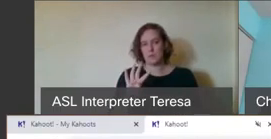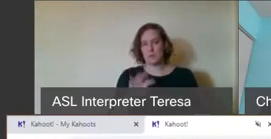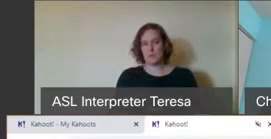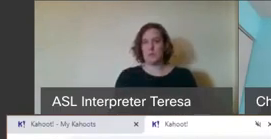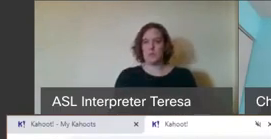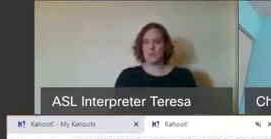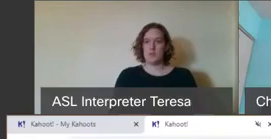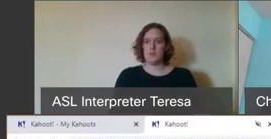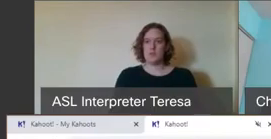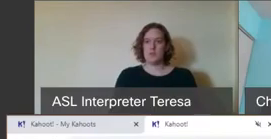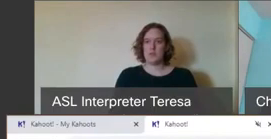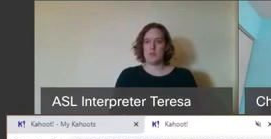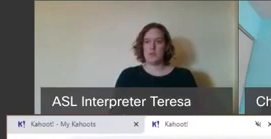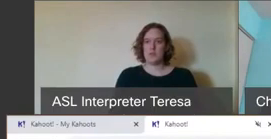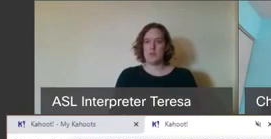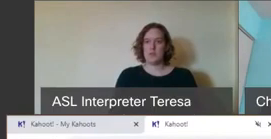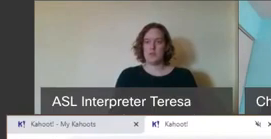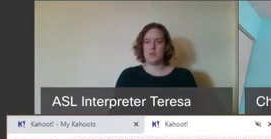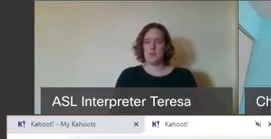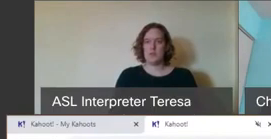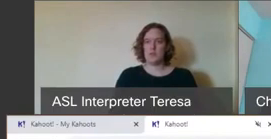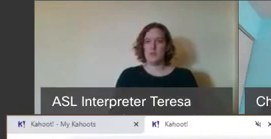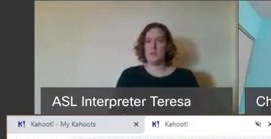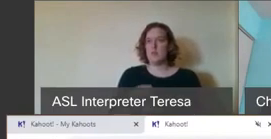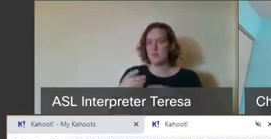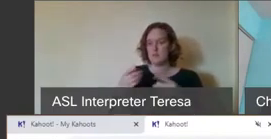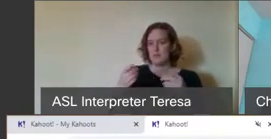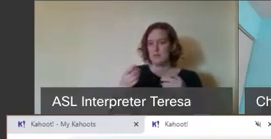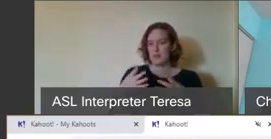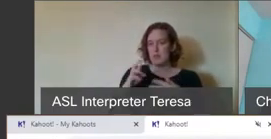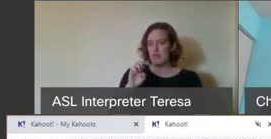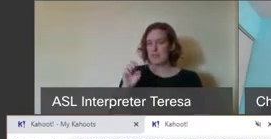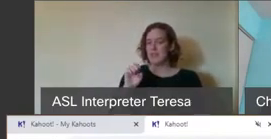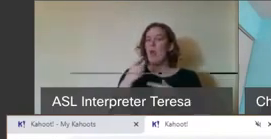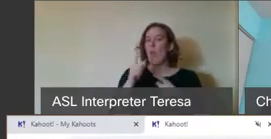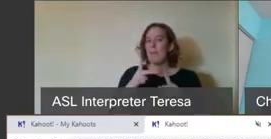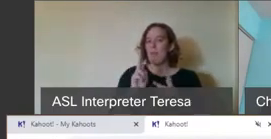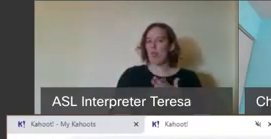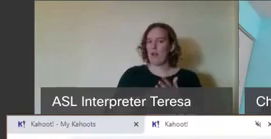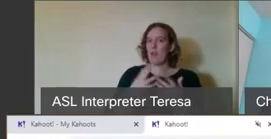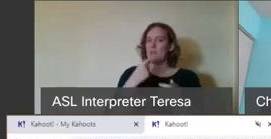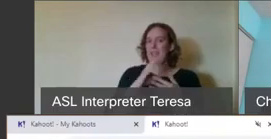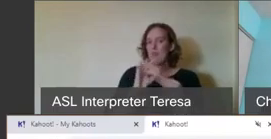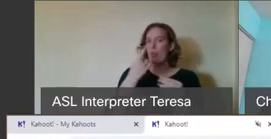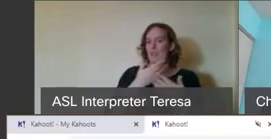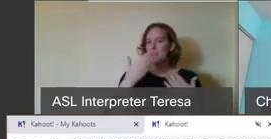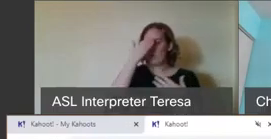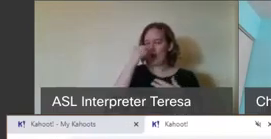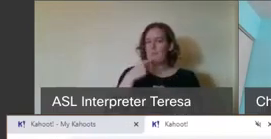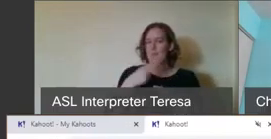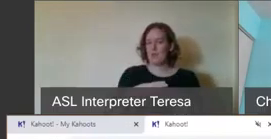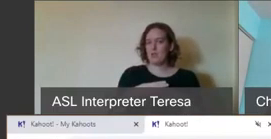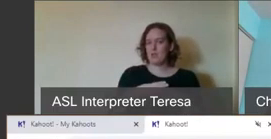940-7134. So I just, Charlotte, while people are getting logged in, I just want to say one thing that I neglected to mention. Sure.